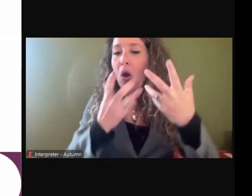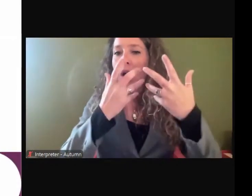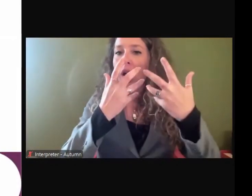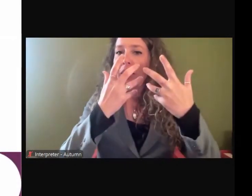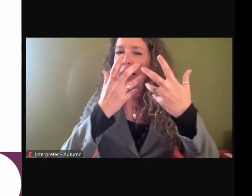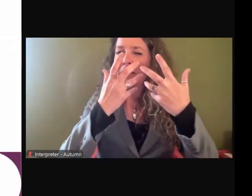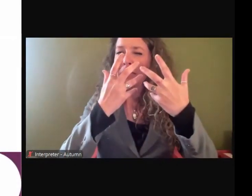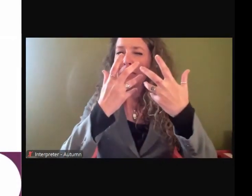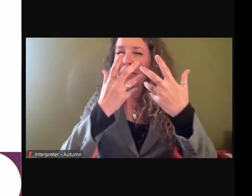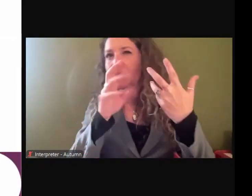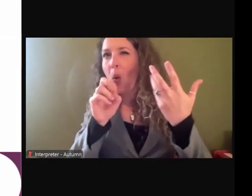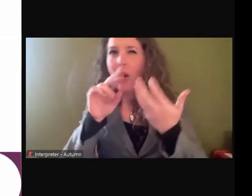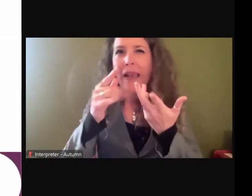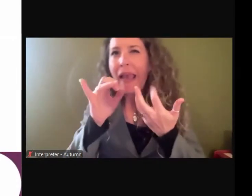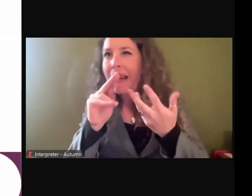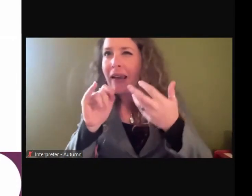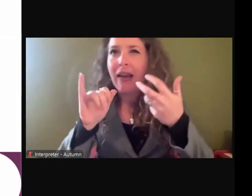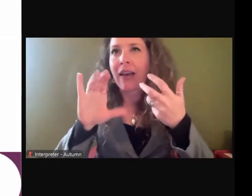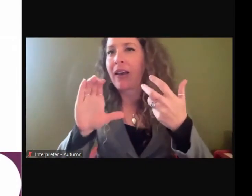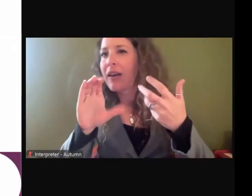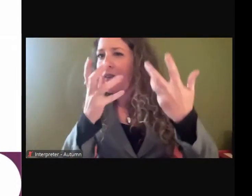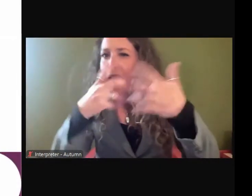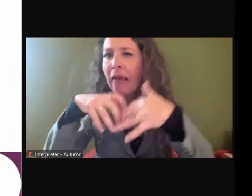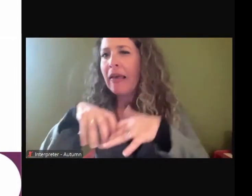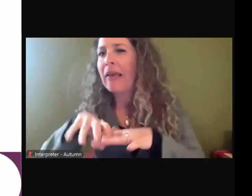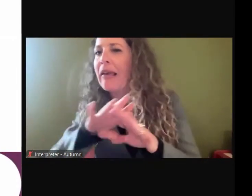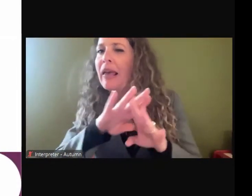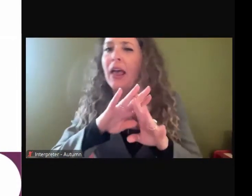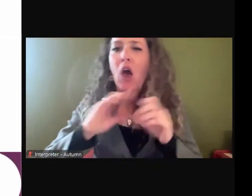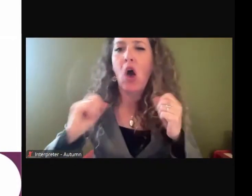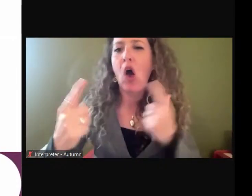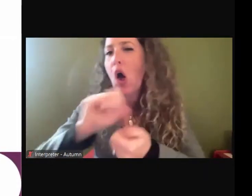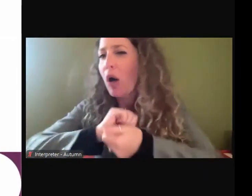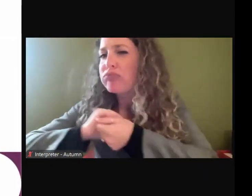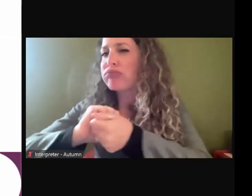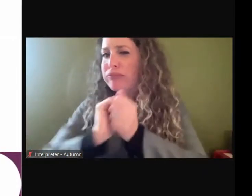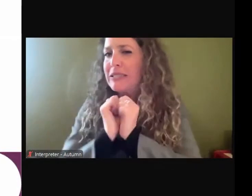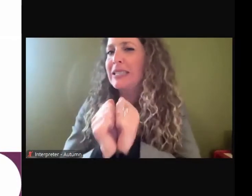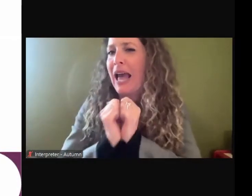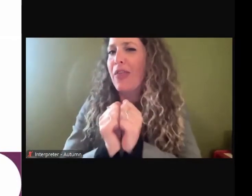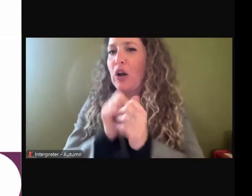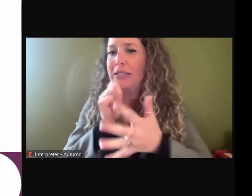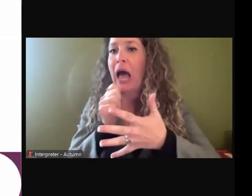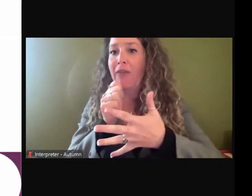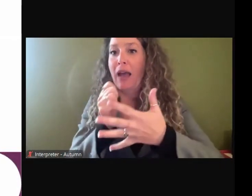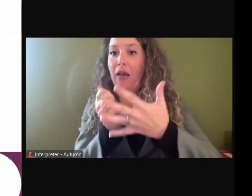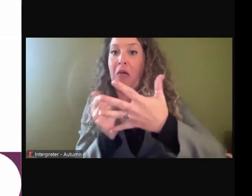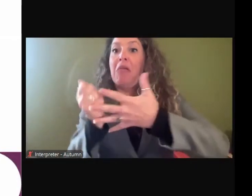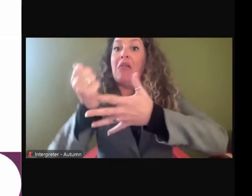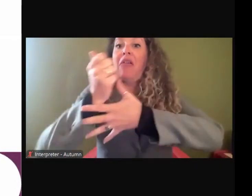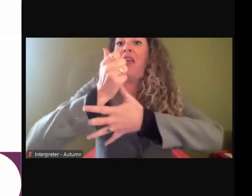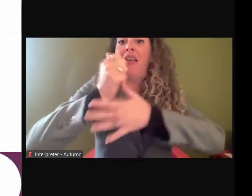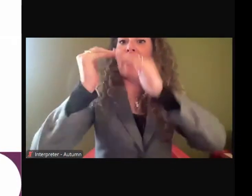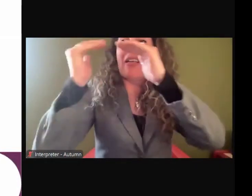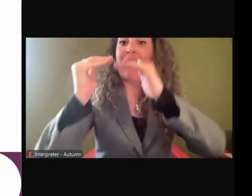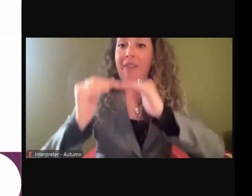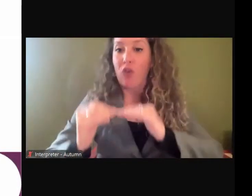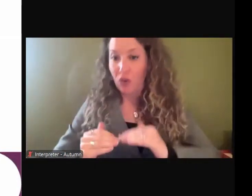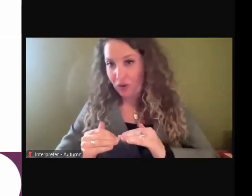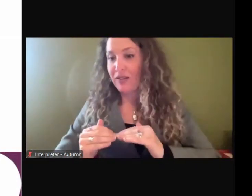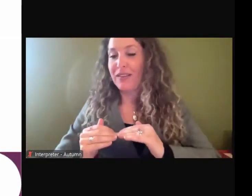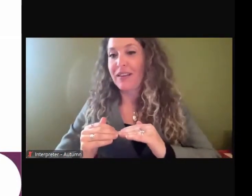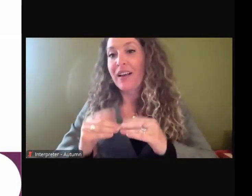approach. We firmly believe that we can all learn from each other, not really related or tied to various like levels that we may have